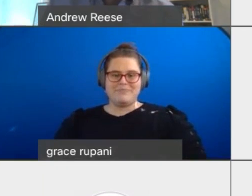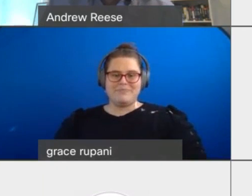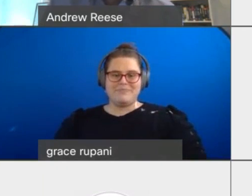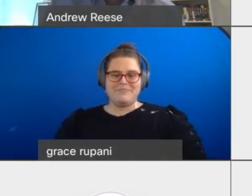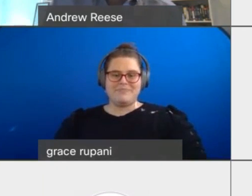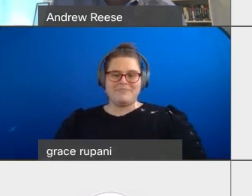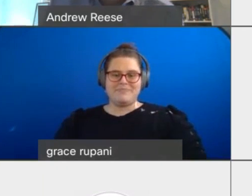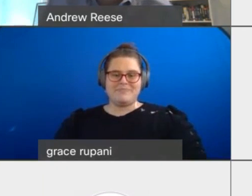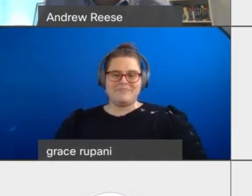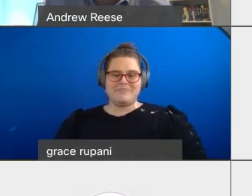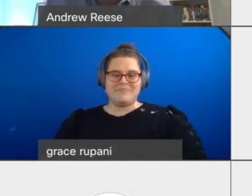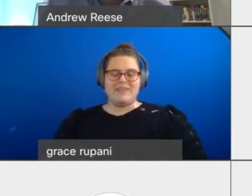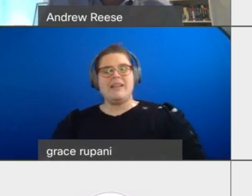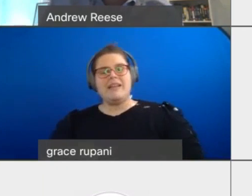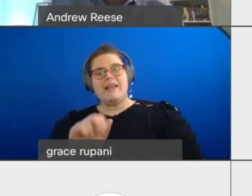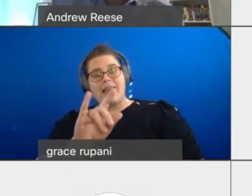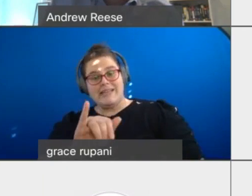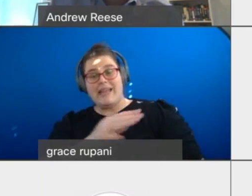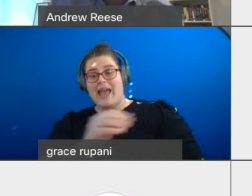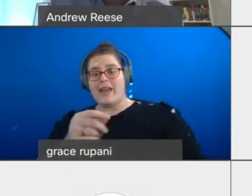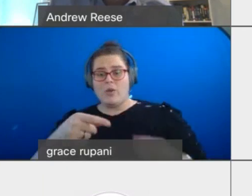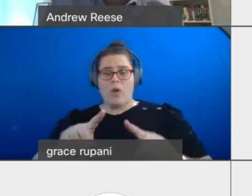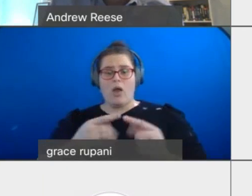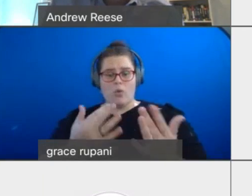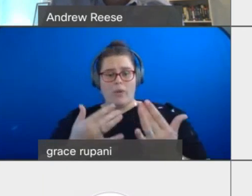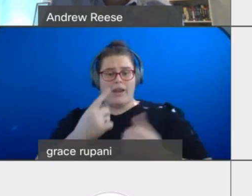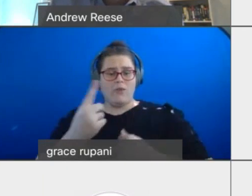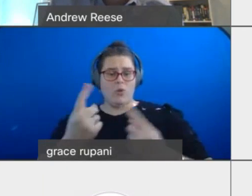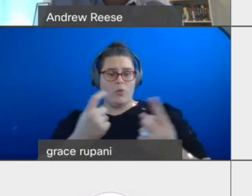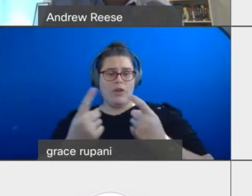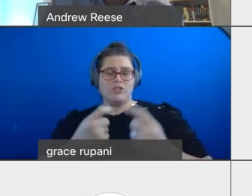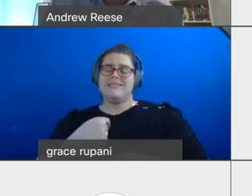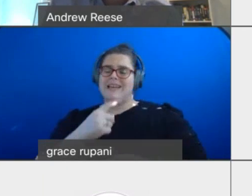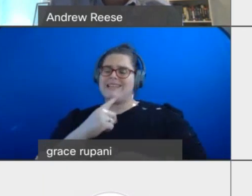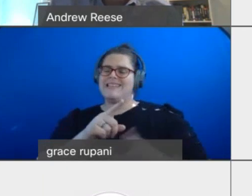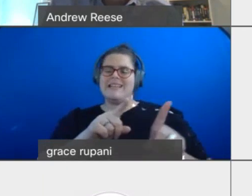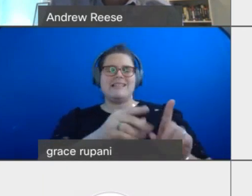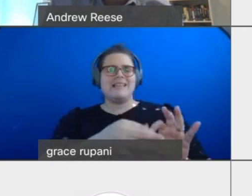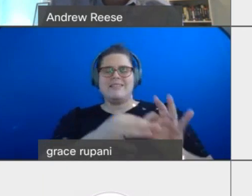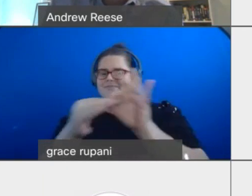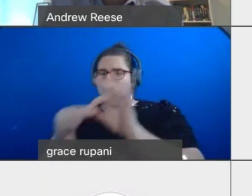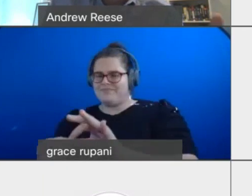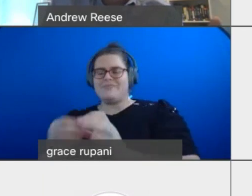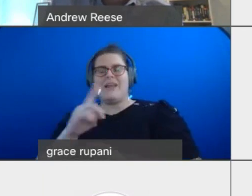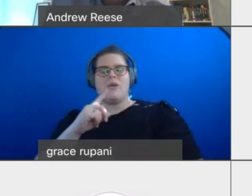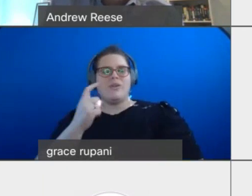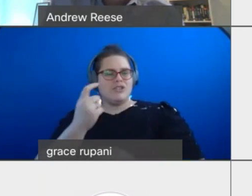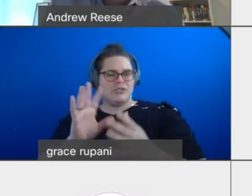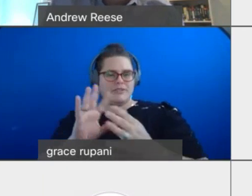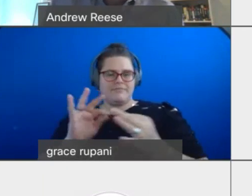And along the lines, while we're waiting for questions, along the lines where I was talking earlier about the importance of always